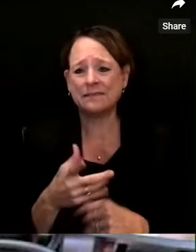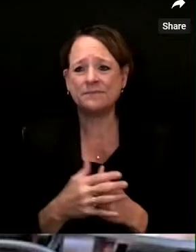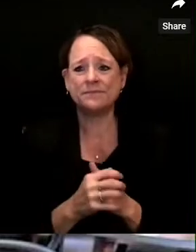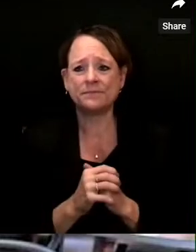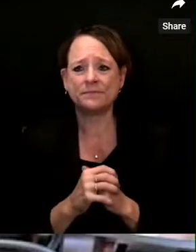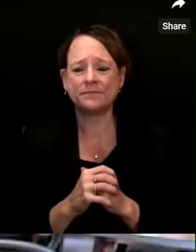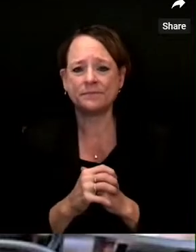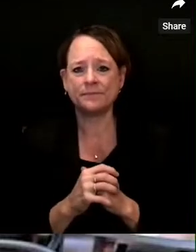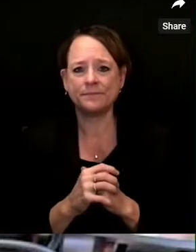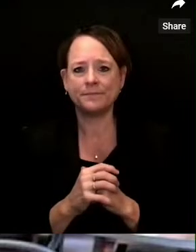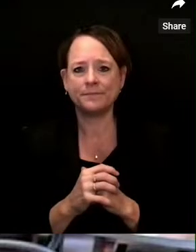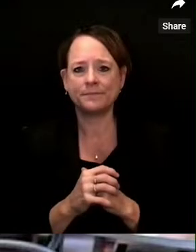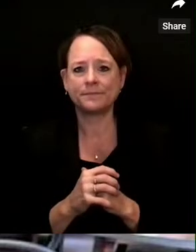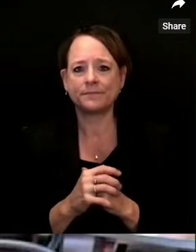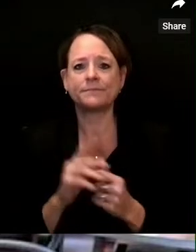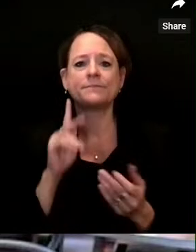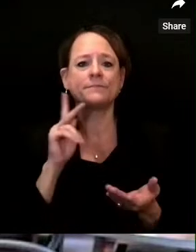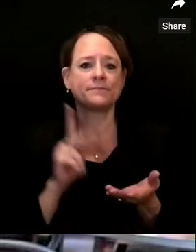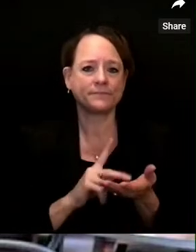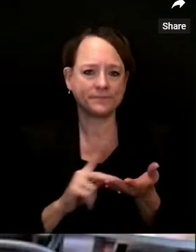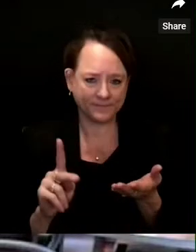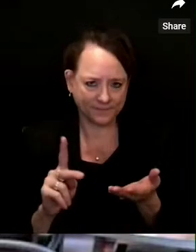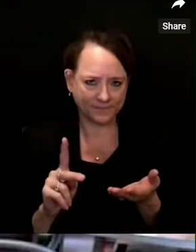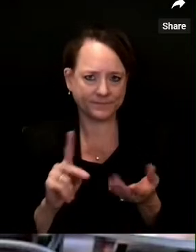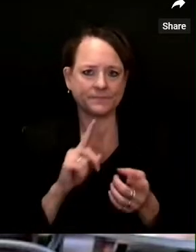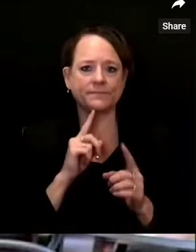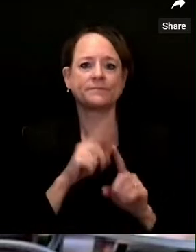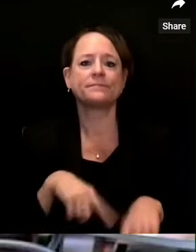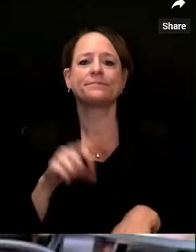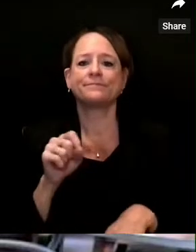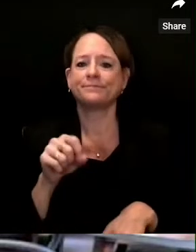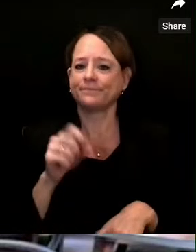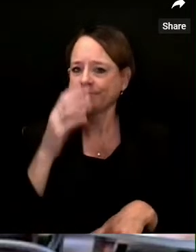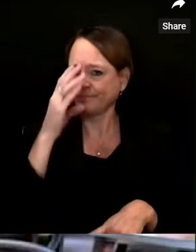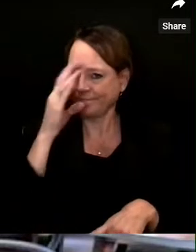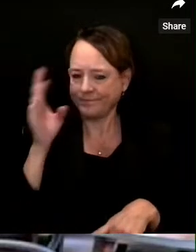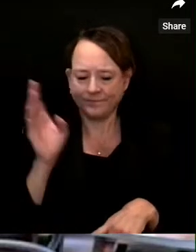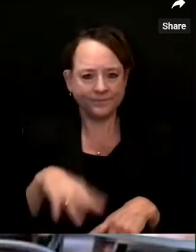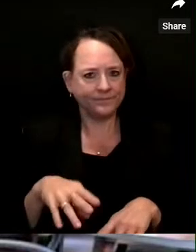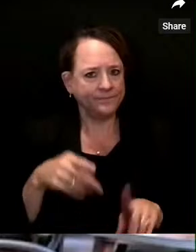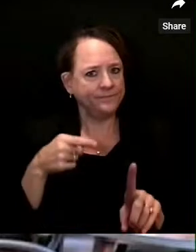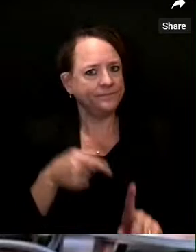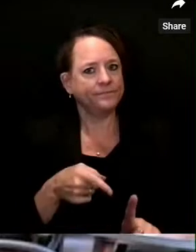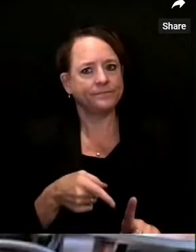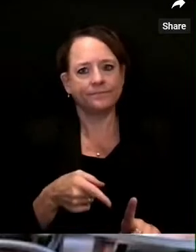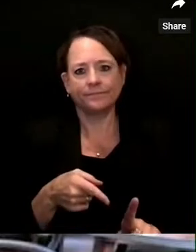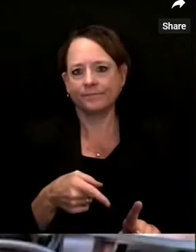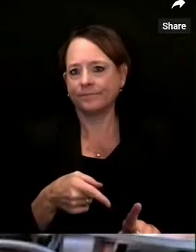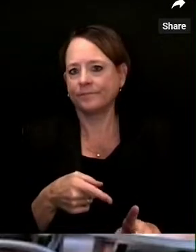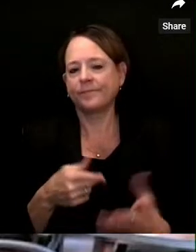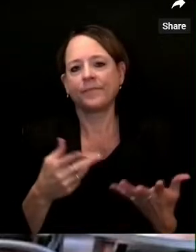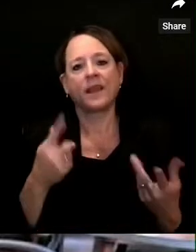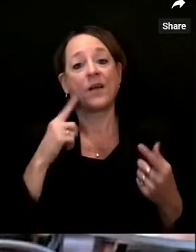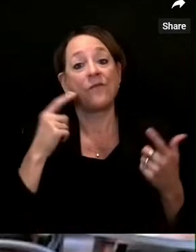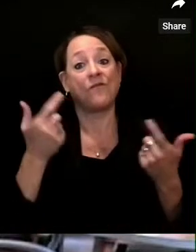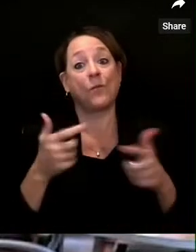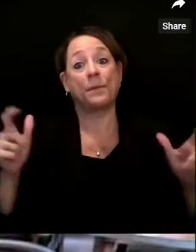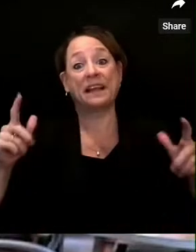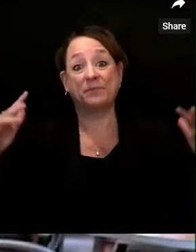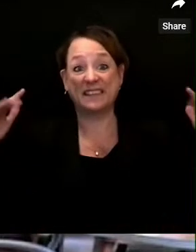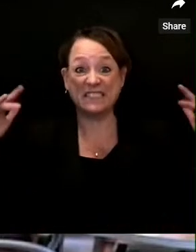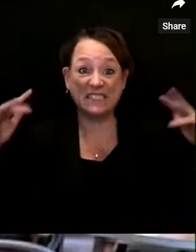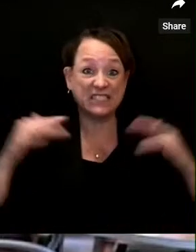large gatherings. So it's worth talking about that since, as we know, not only football season is back, but we're seeing